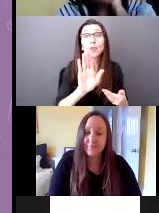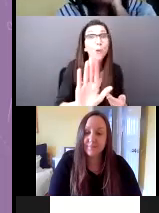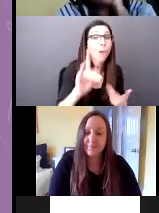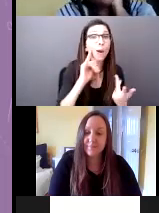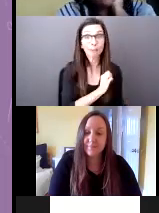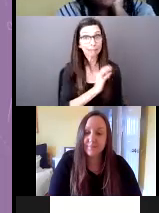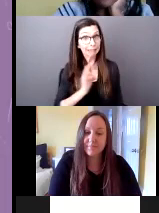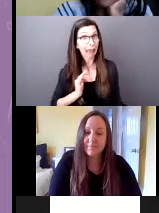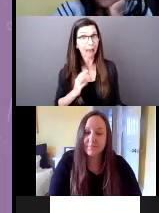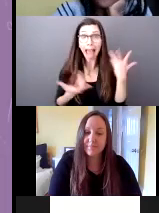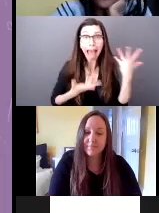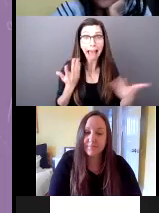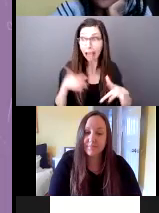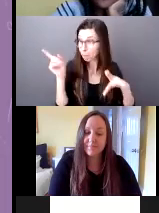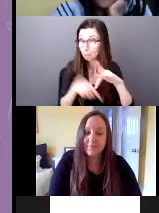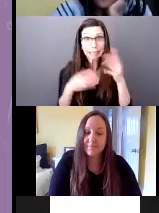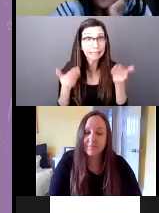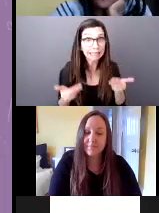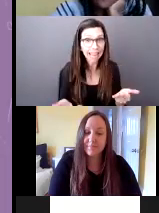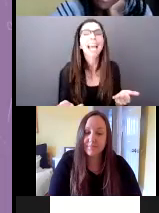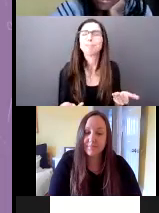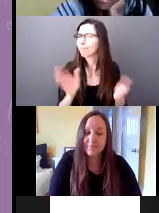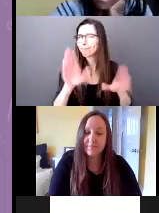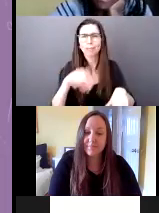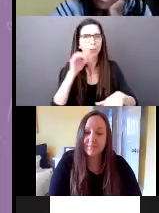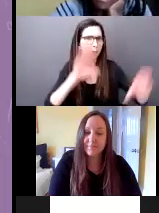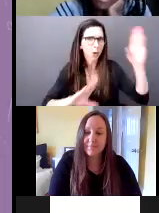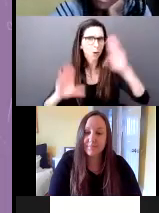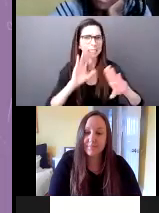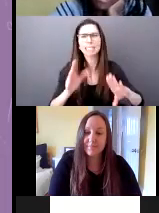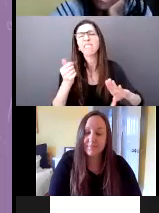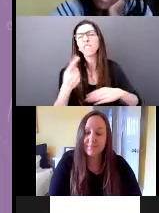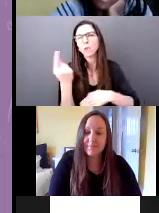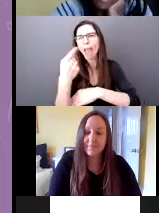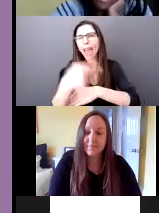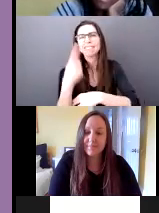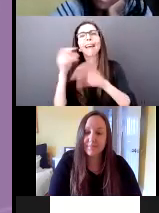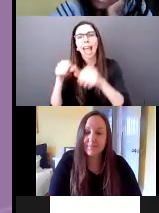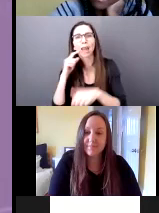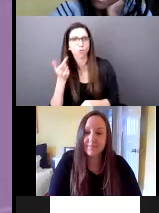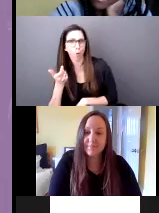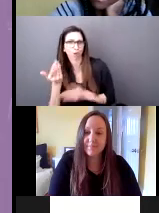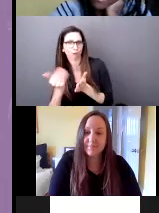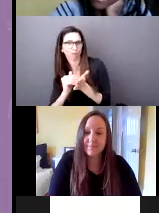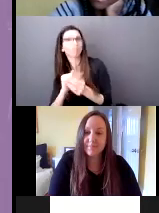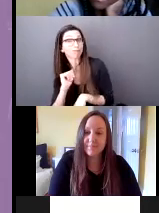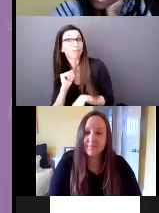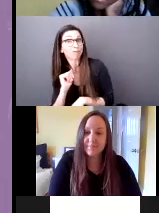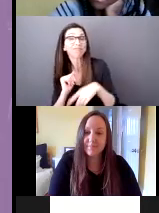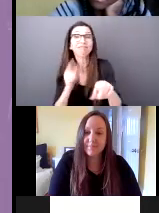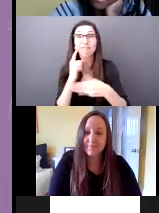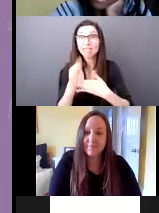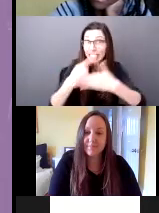today. So thank you again. We do have presentations on next week